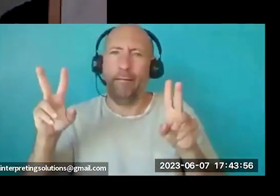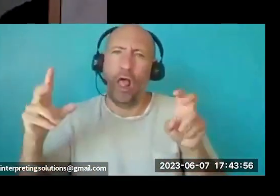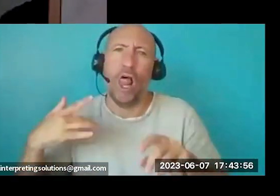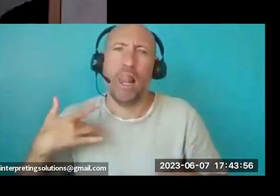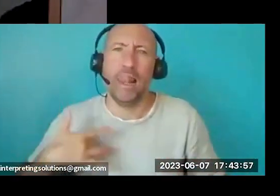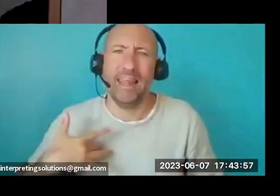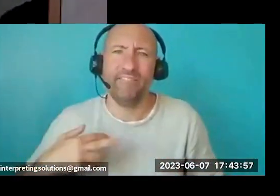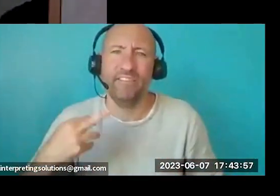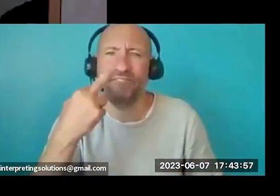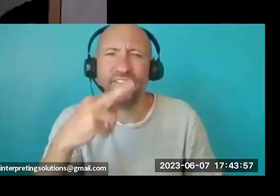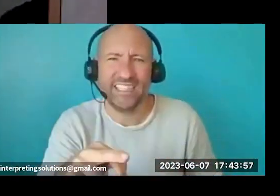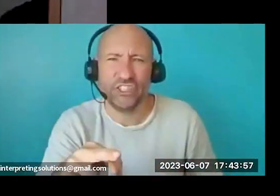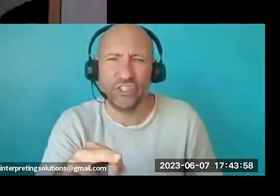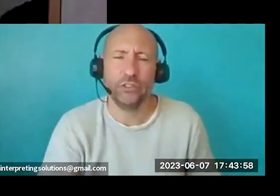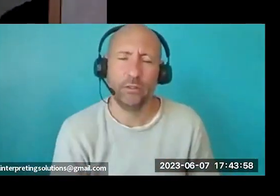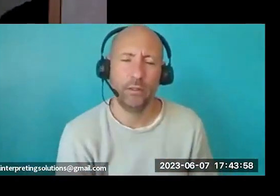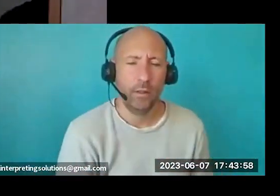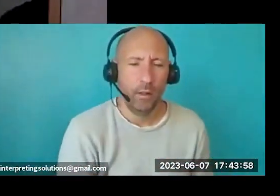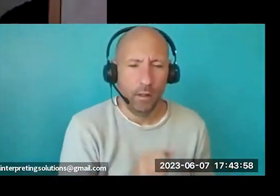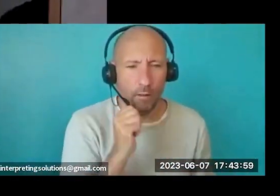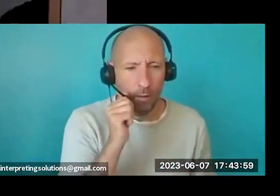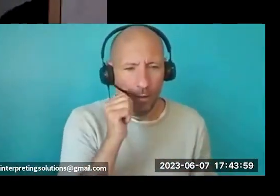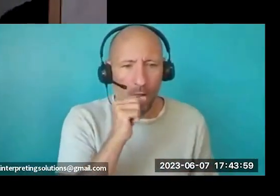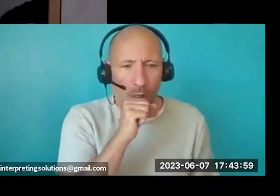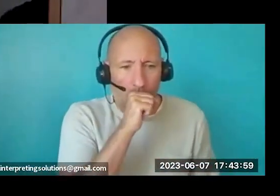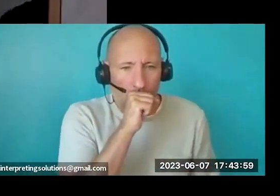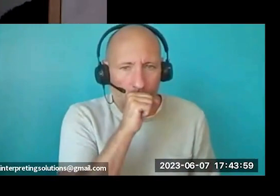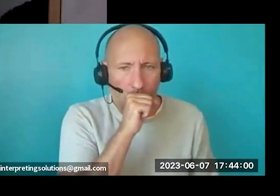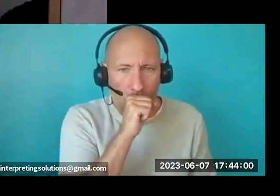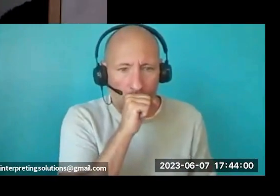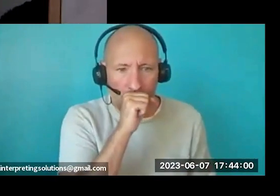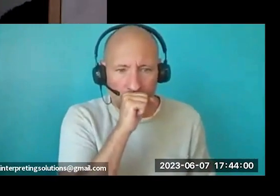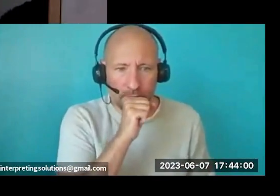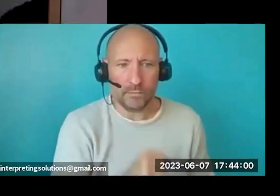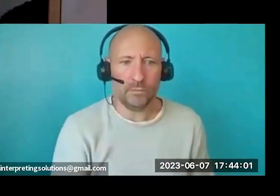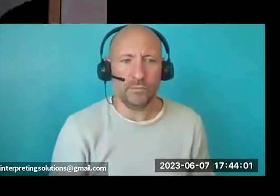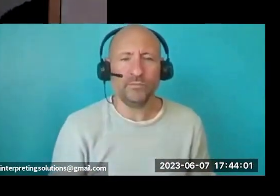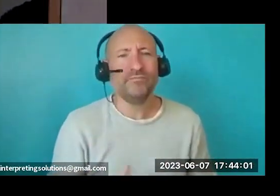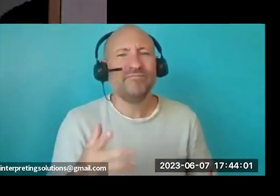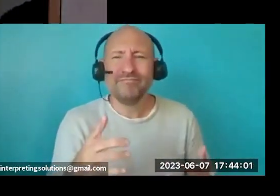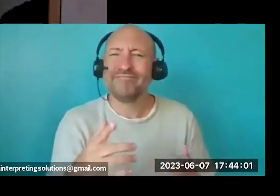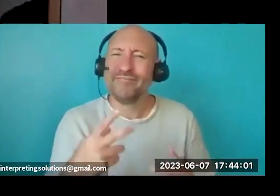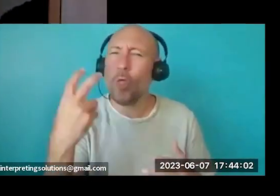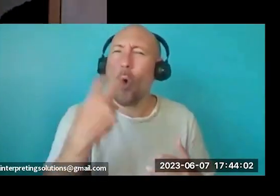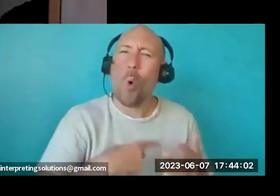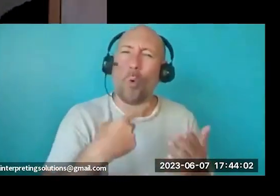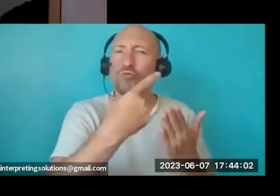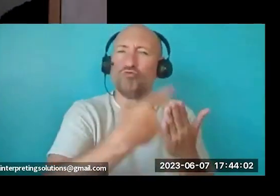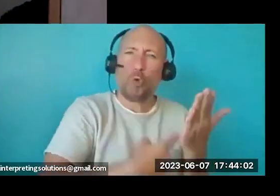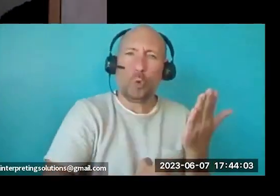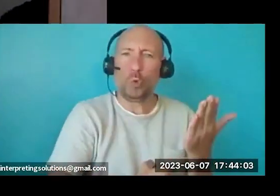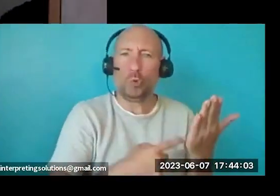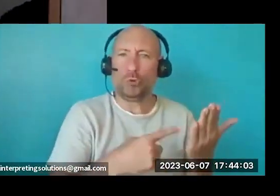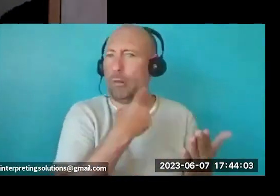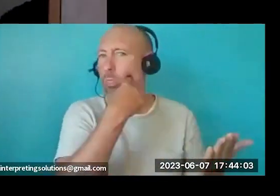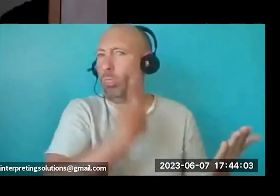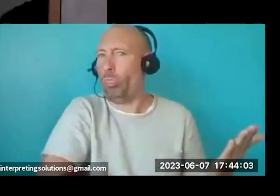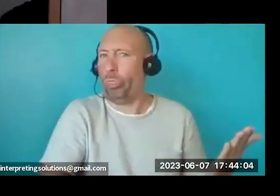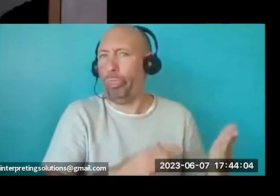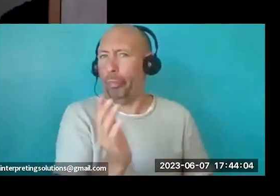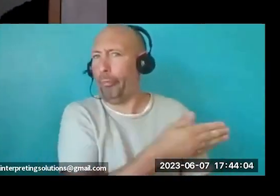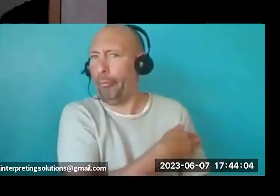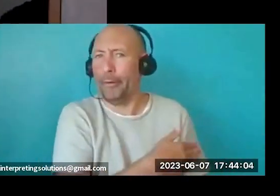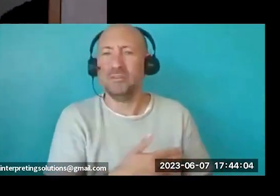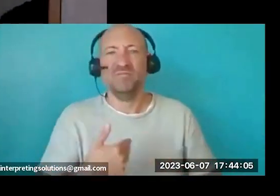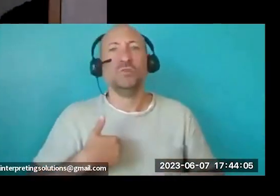interesting. We've had to really like break a lot of rules of theatre, which I think is a good thing. But when we got into production